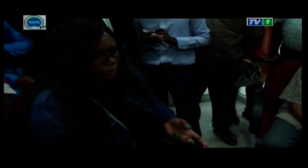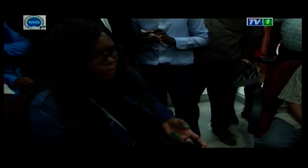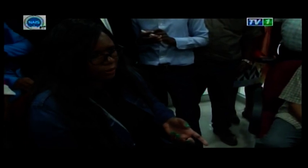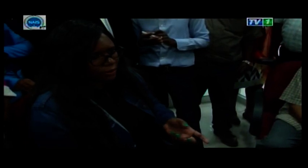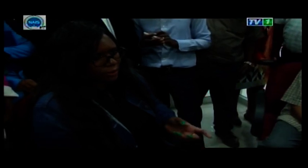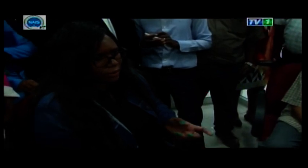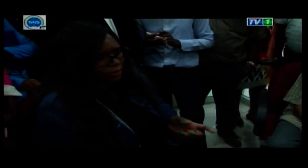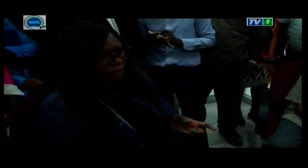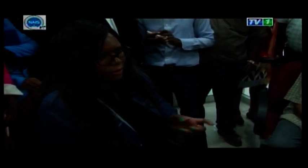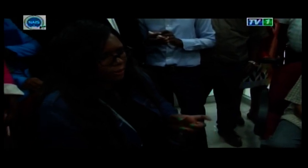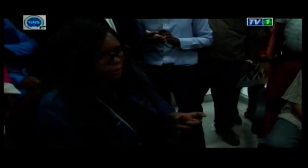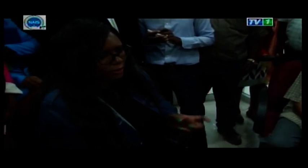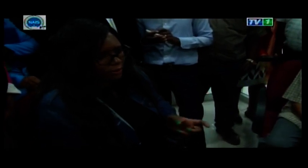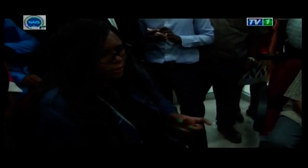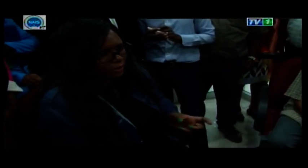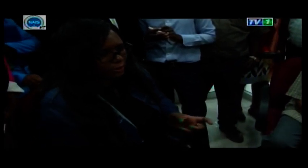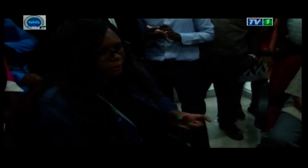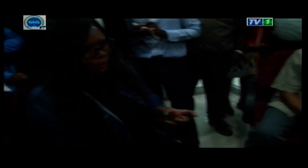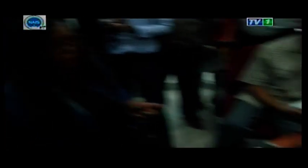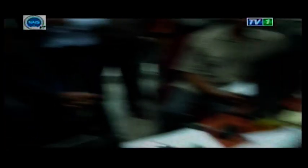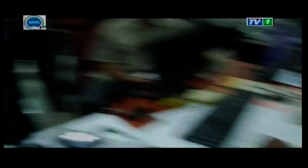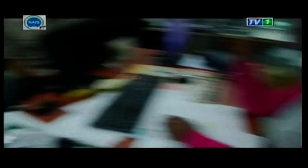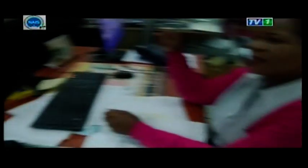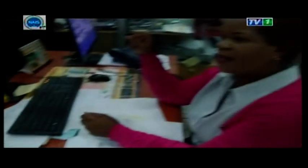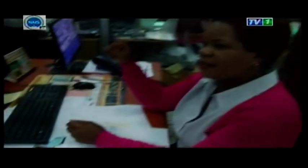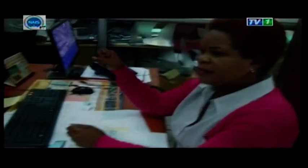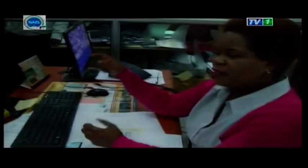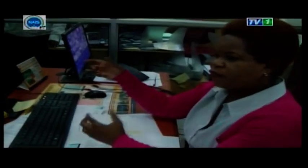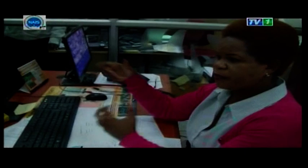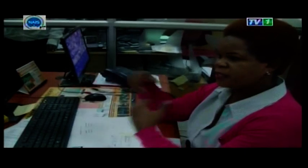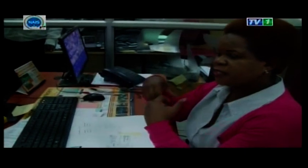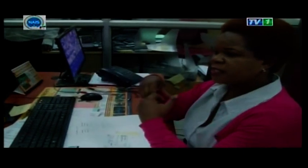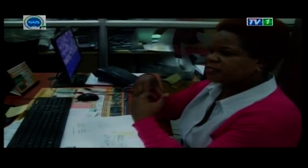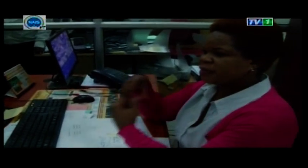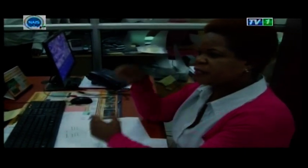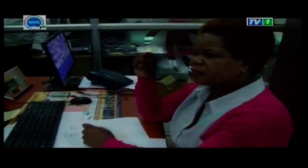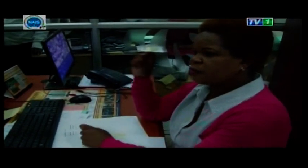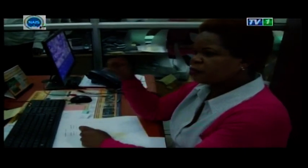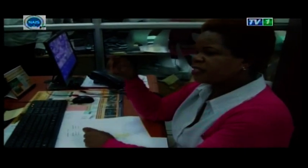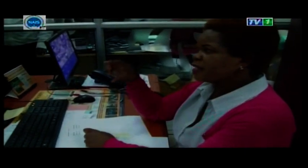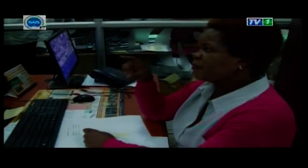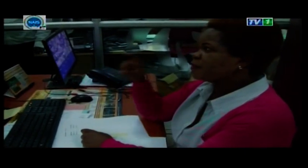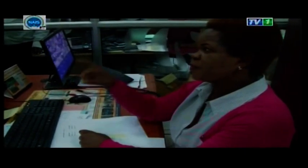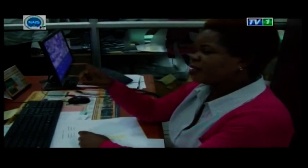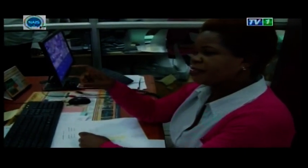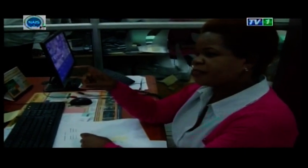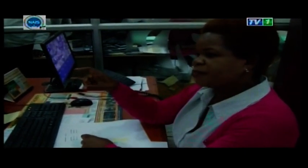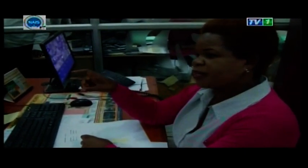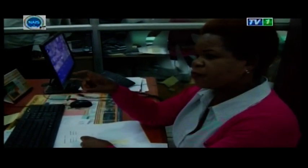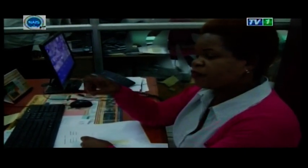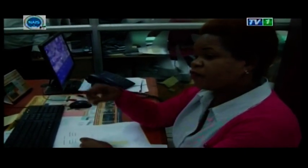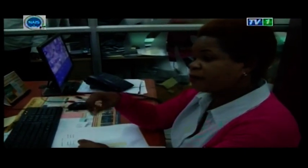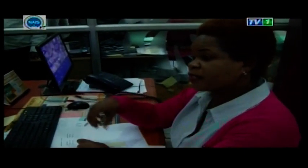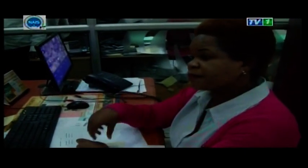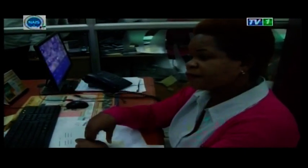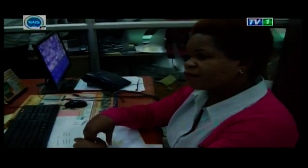Yeah, once they activate, the farmers are able to access. The information doesn't come; it automatically goes to the same